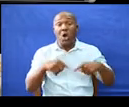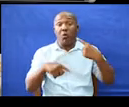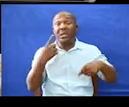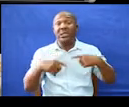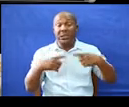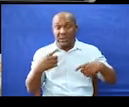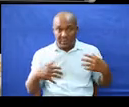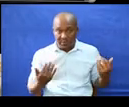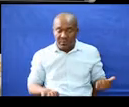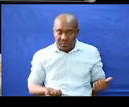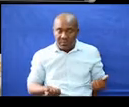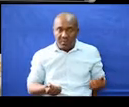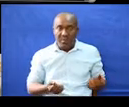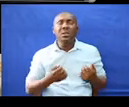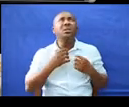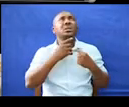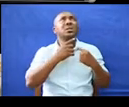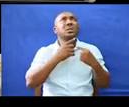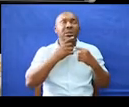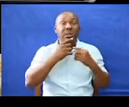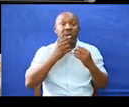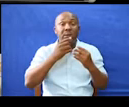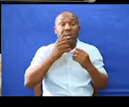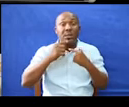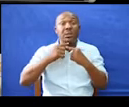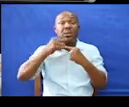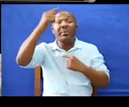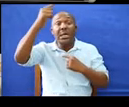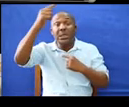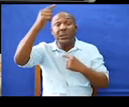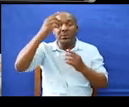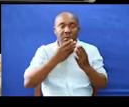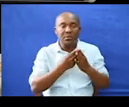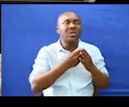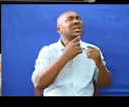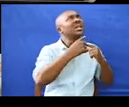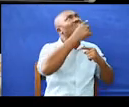the intermediate neck giraffe and the long-necked